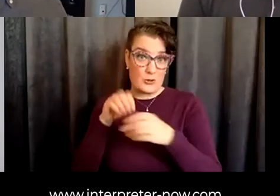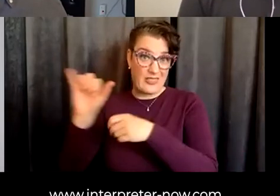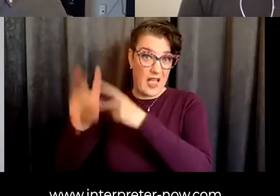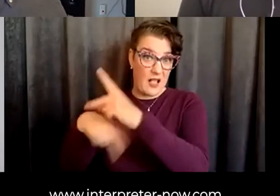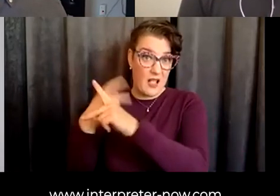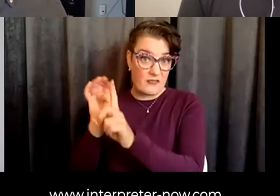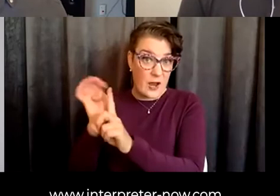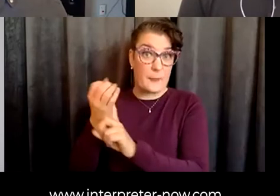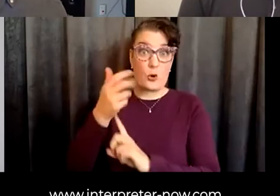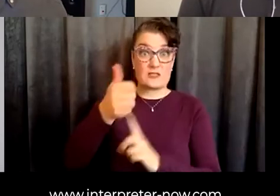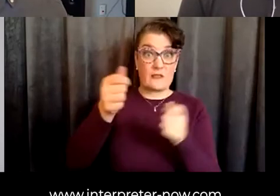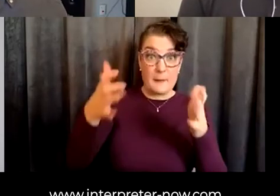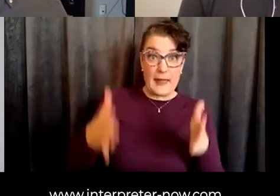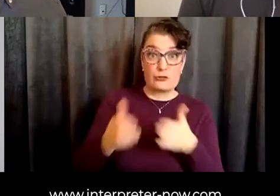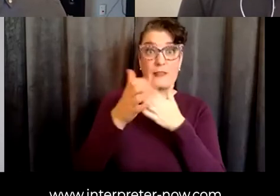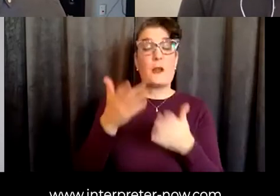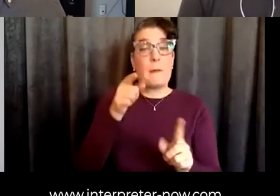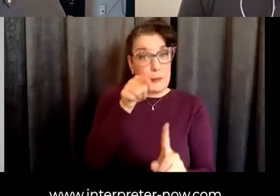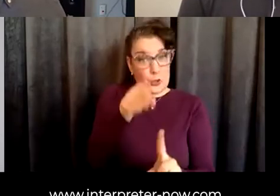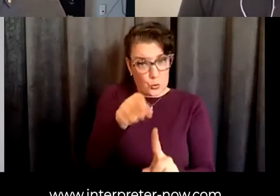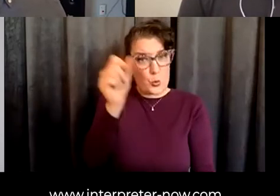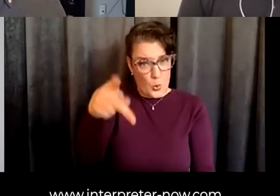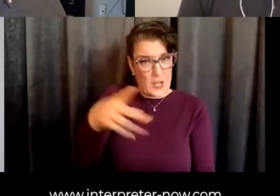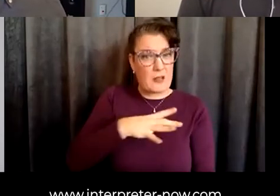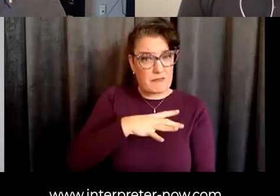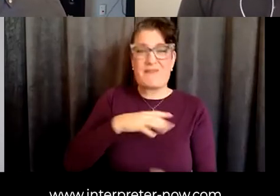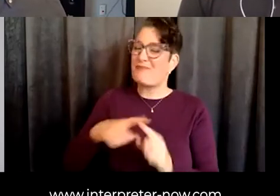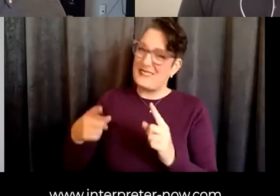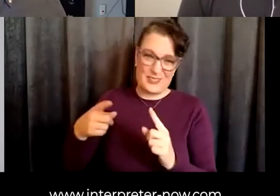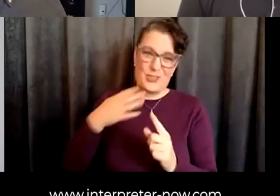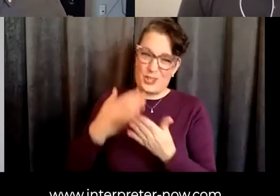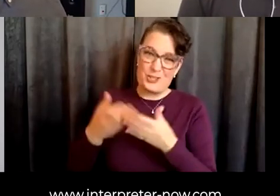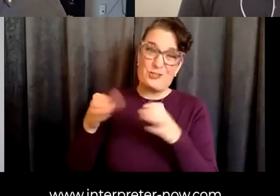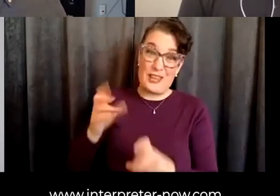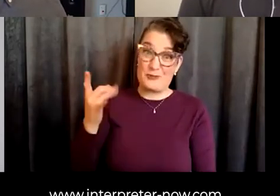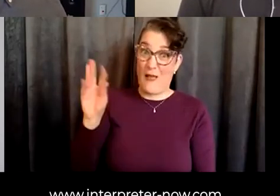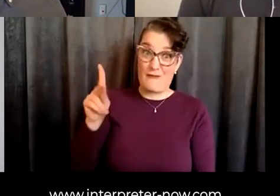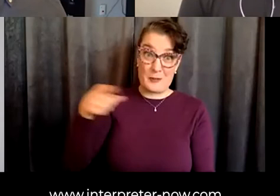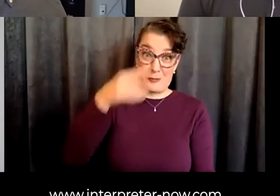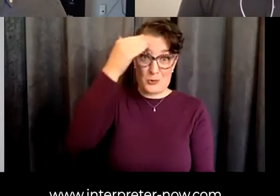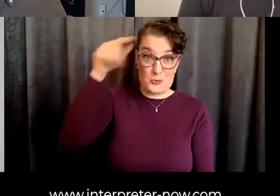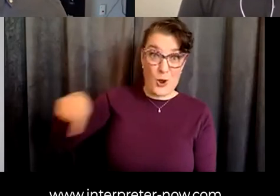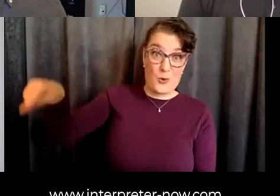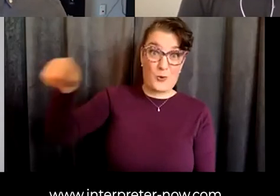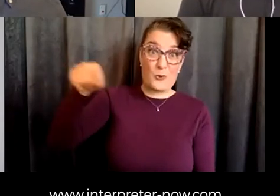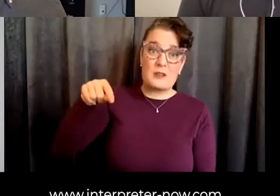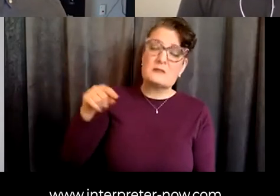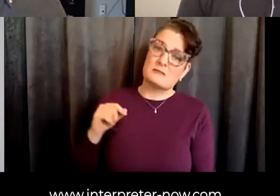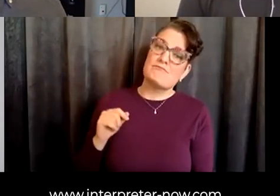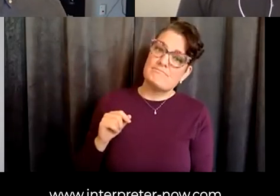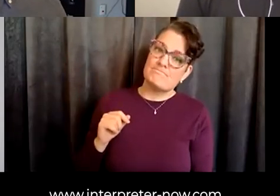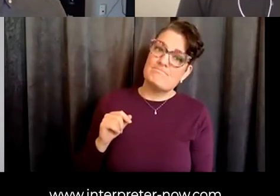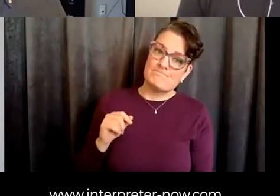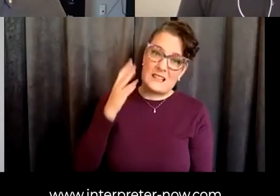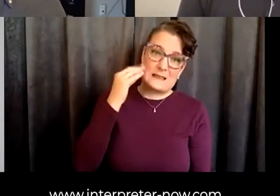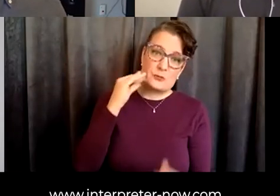leader, even if you are okay, there's a decent likelihood that someone you know is potentially in a challenging